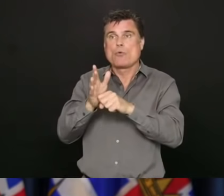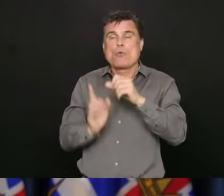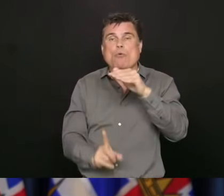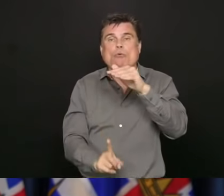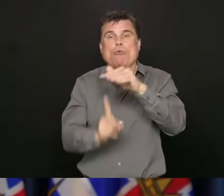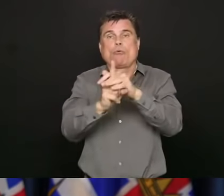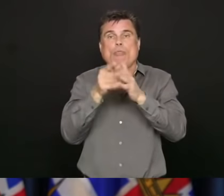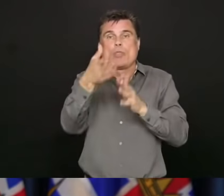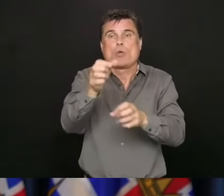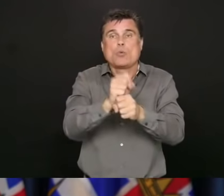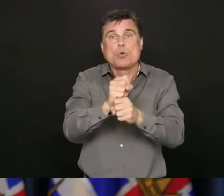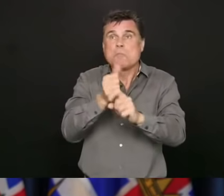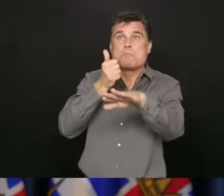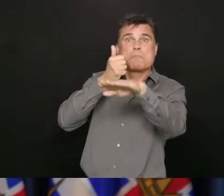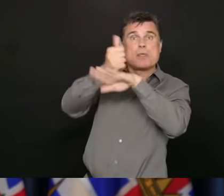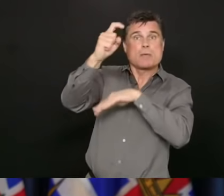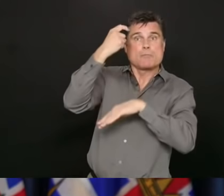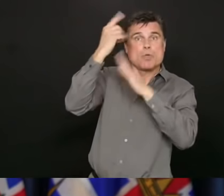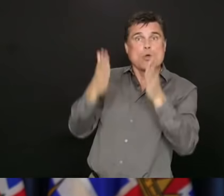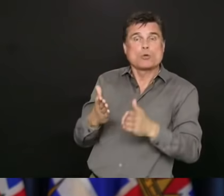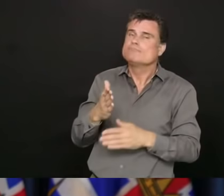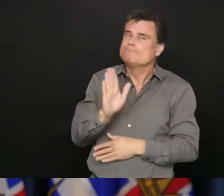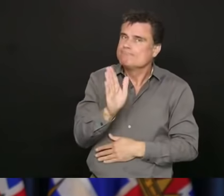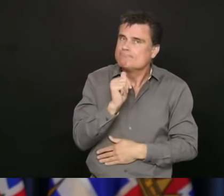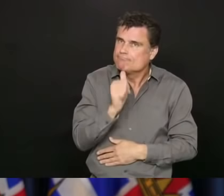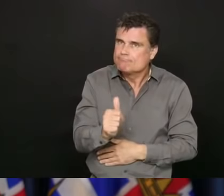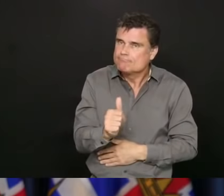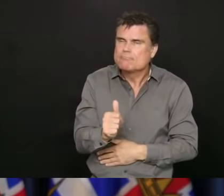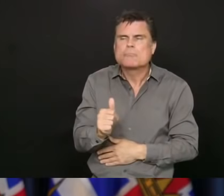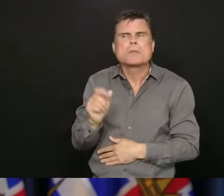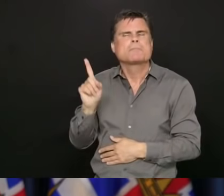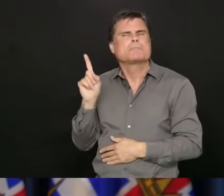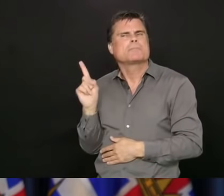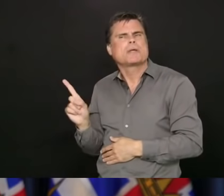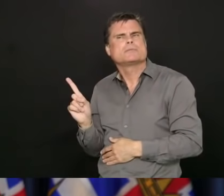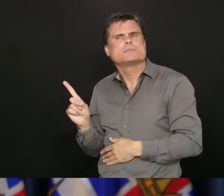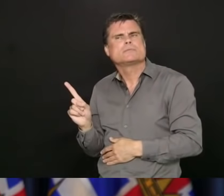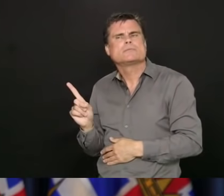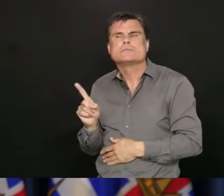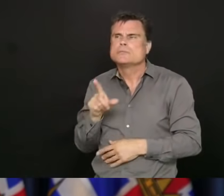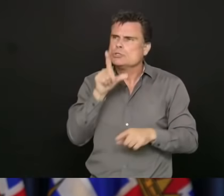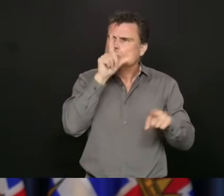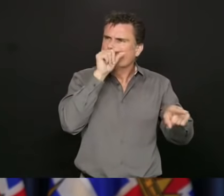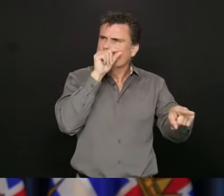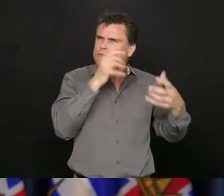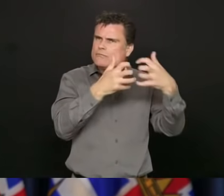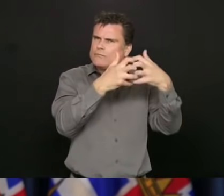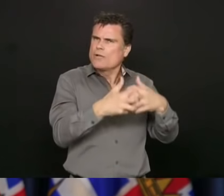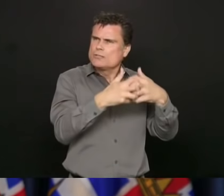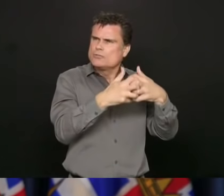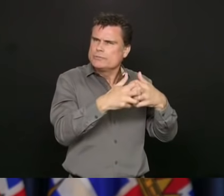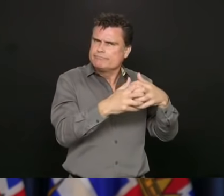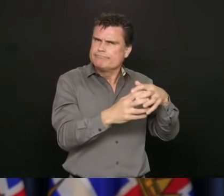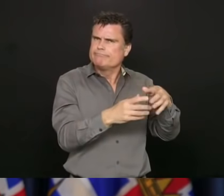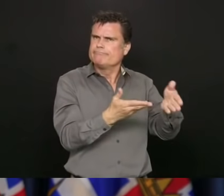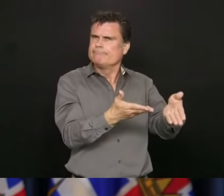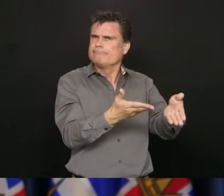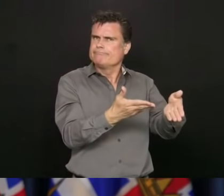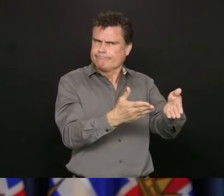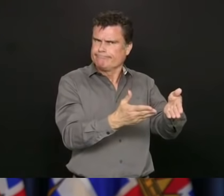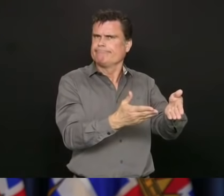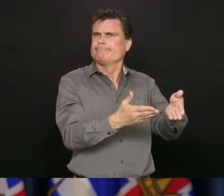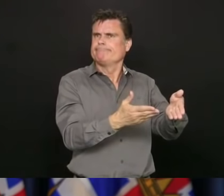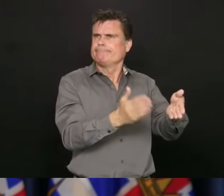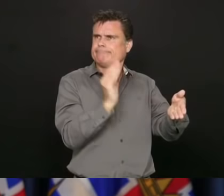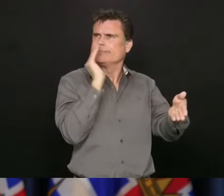officials that some of their colleagues were sick and at work. And when the inspection was done, there were people who had respiratory